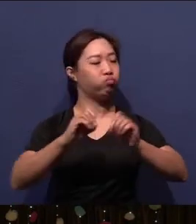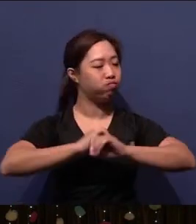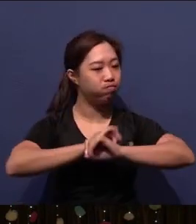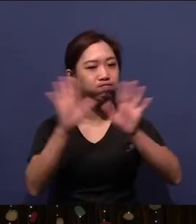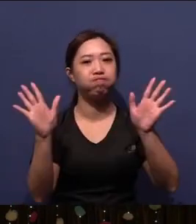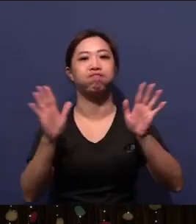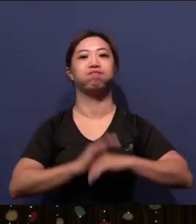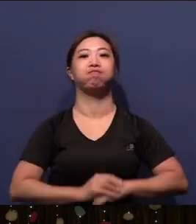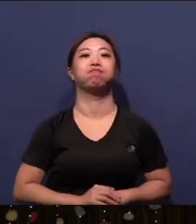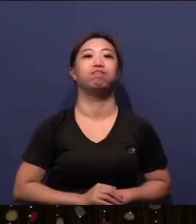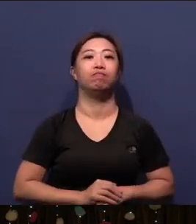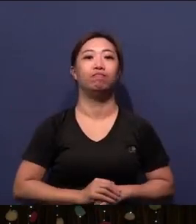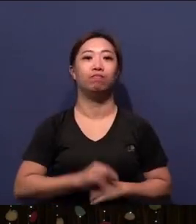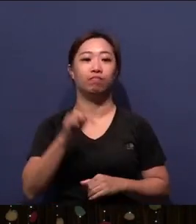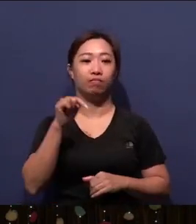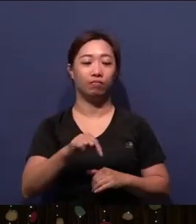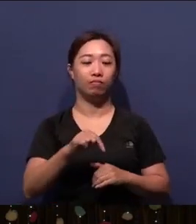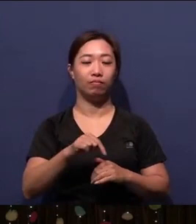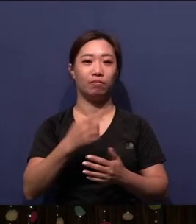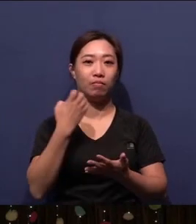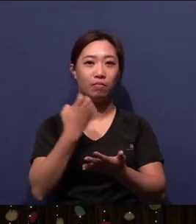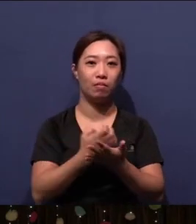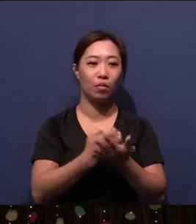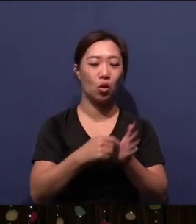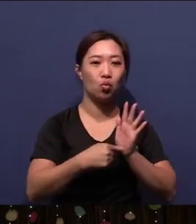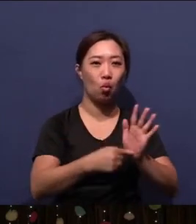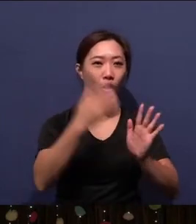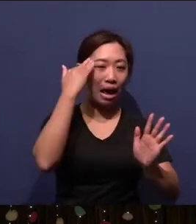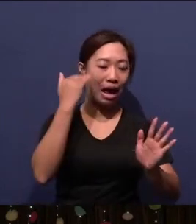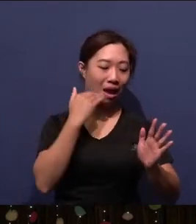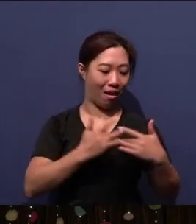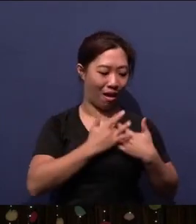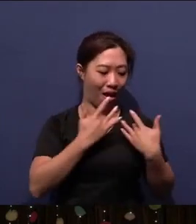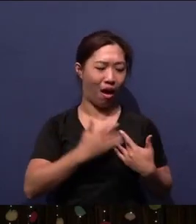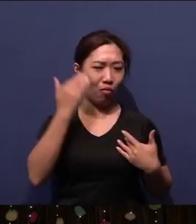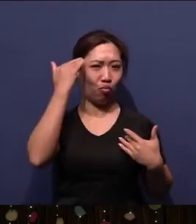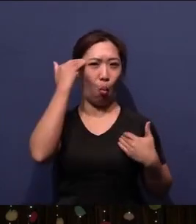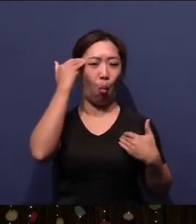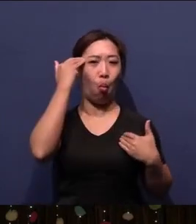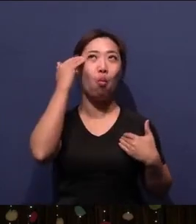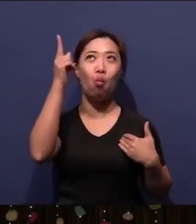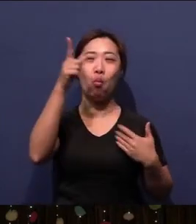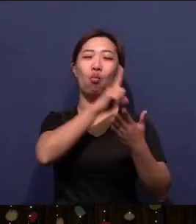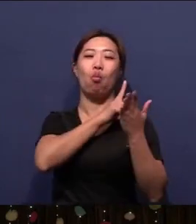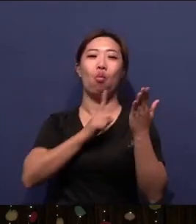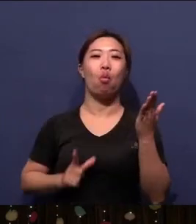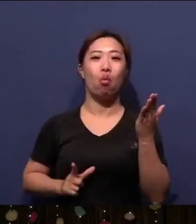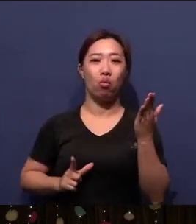The action acts as evidence of their head and heart knowledge of the Lord.